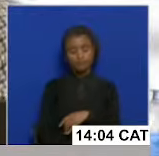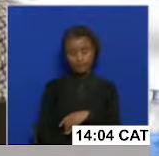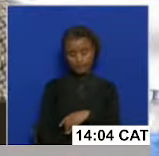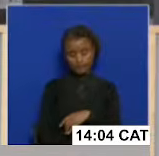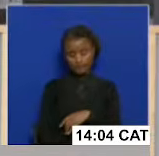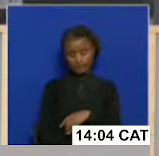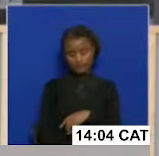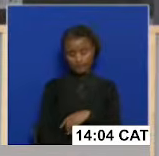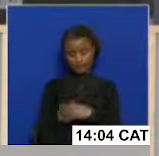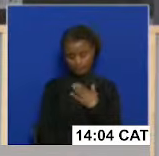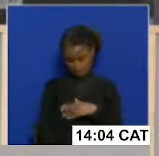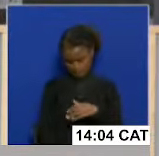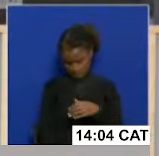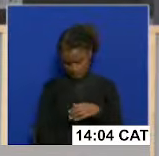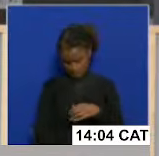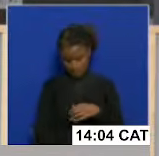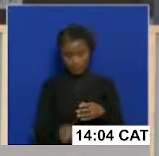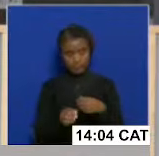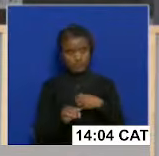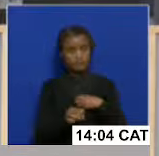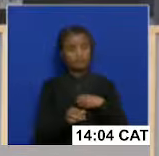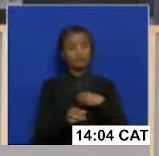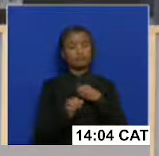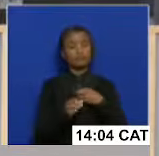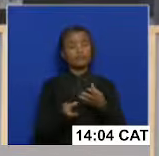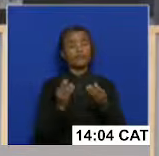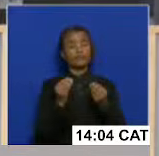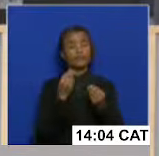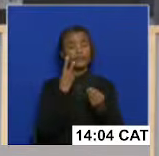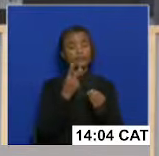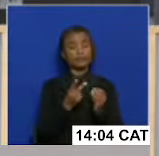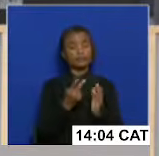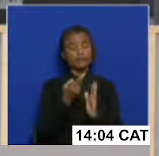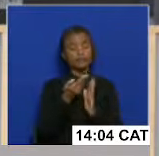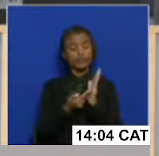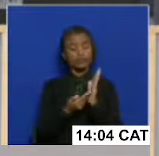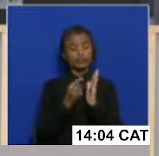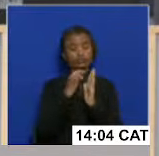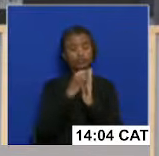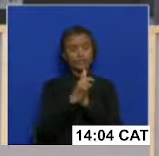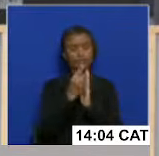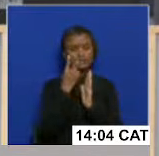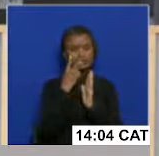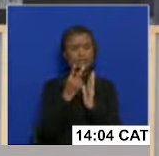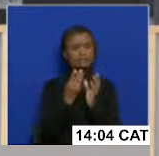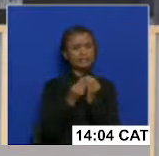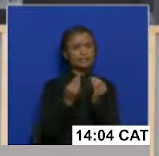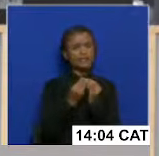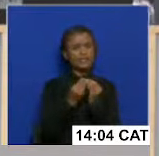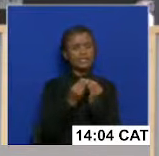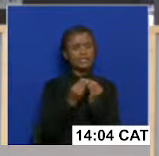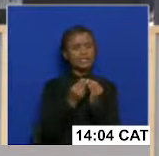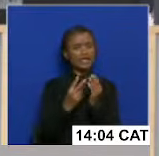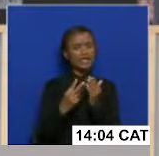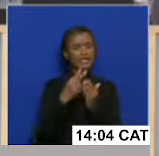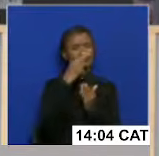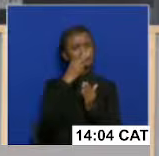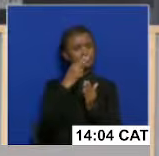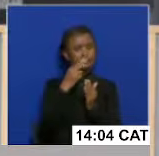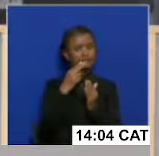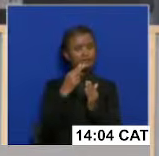Yes, I'm there. you see at the top of the page something is cut off, and